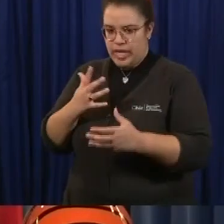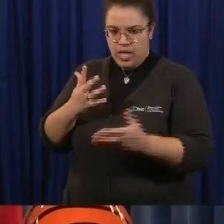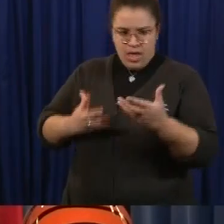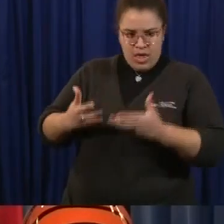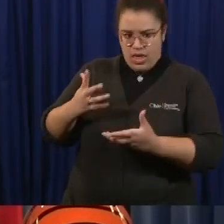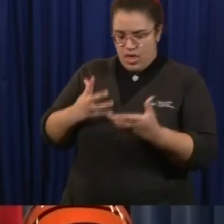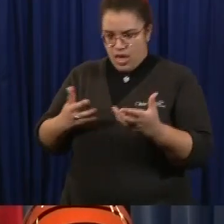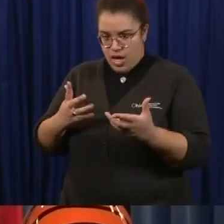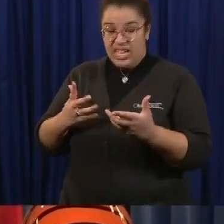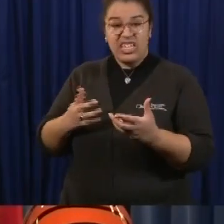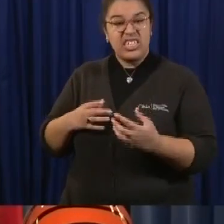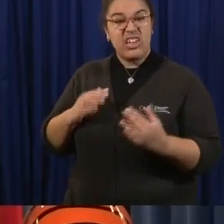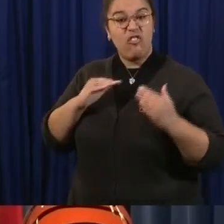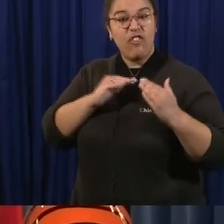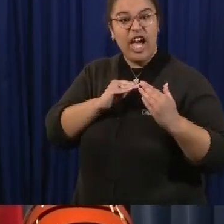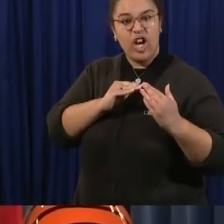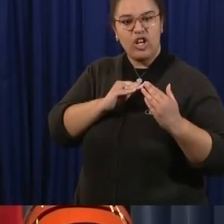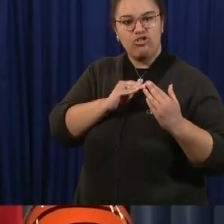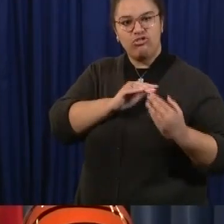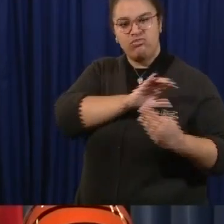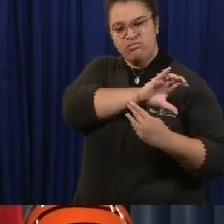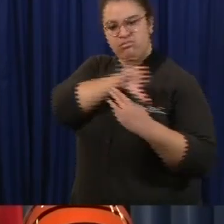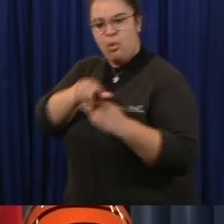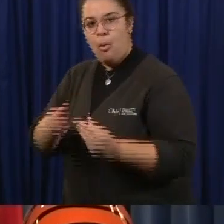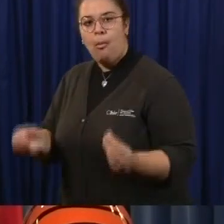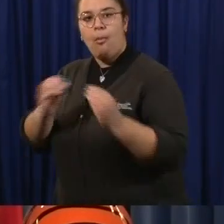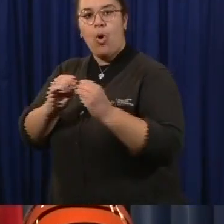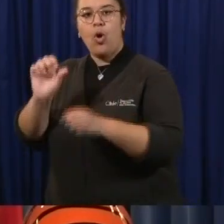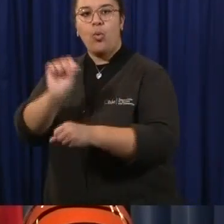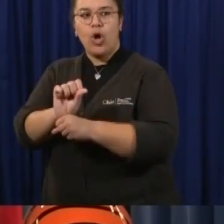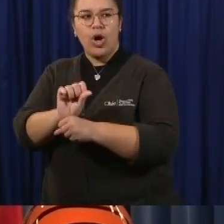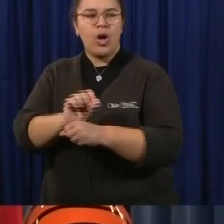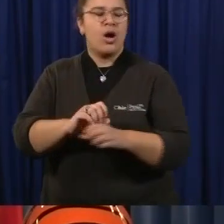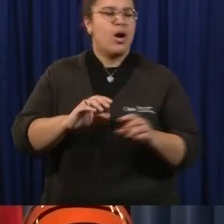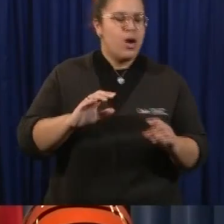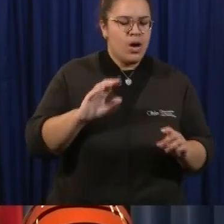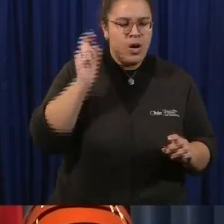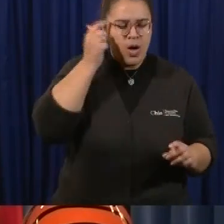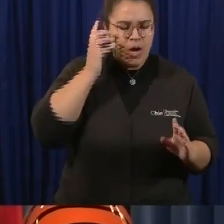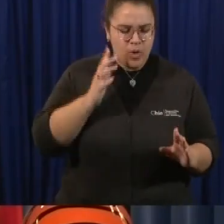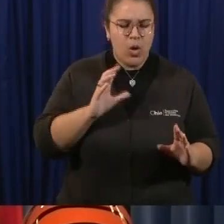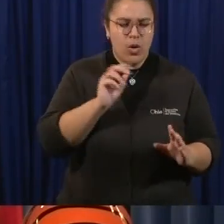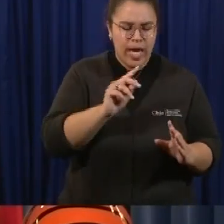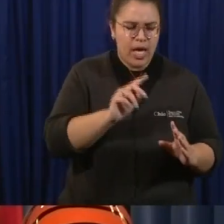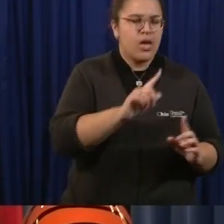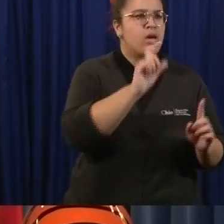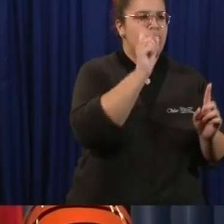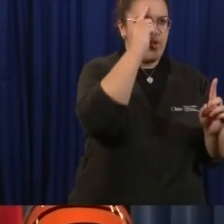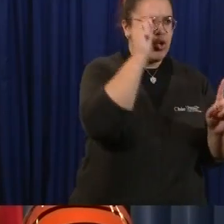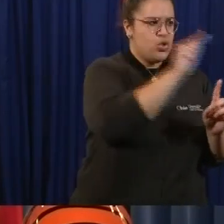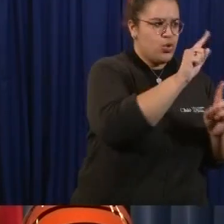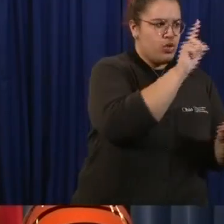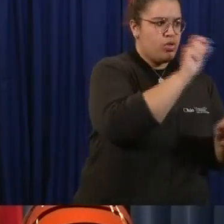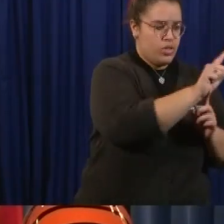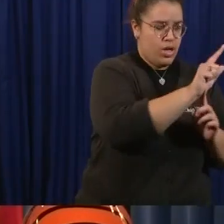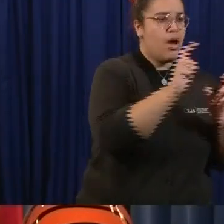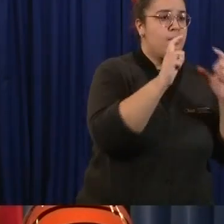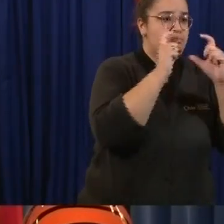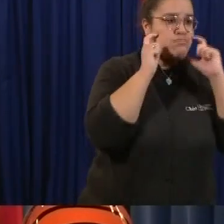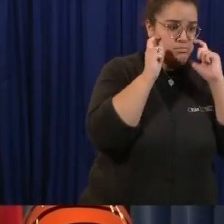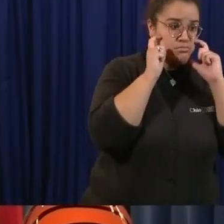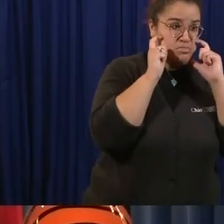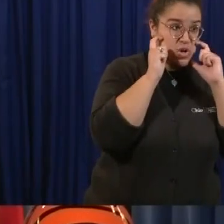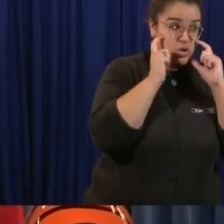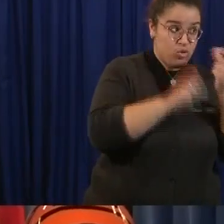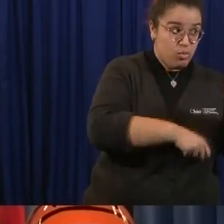It sounds like what you're saying, Dr. Weir, is you're making the case for mandated masks, and then his question to me was, do I have the power to mandate masks?